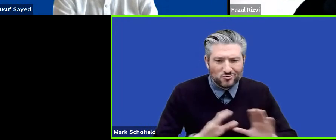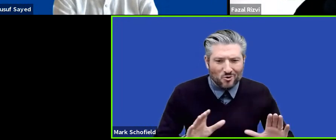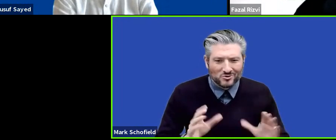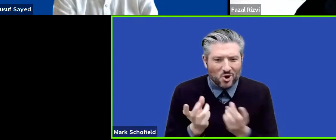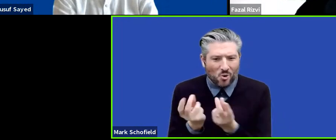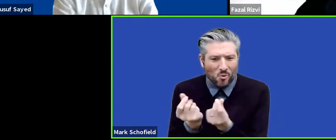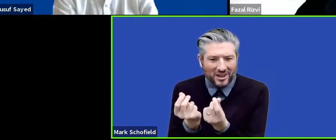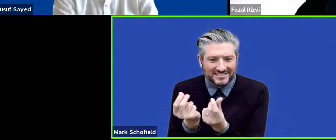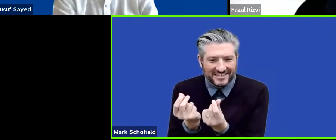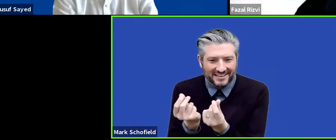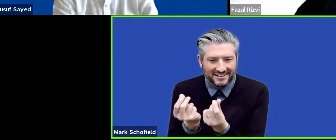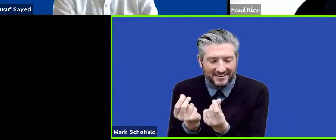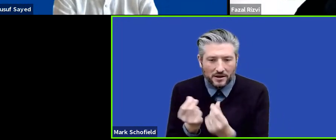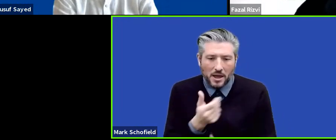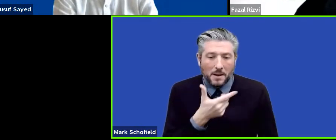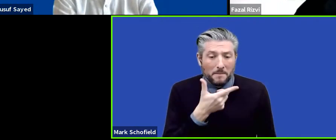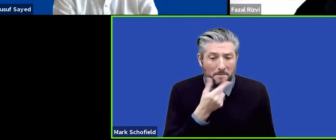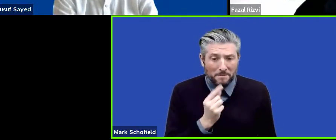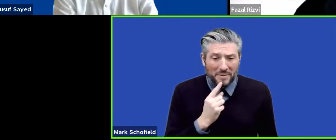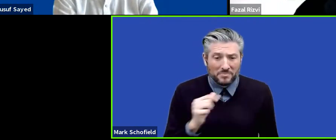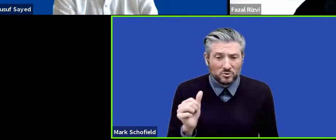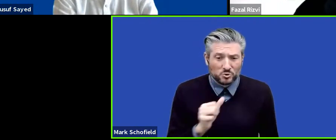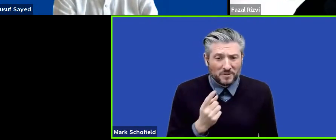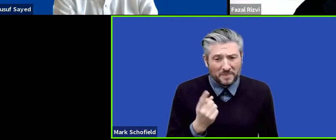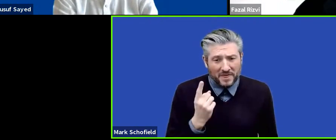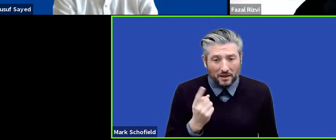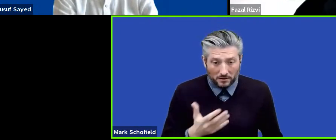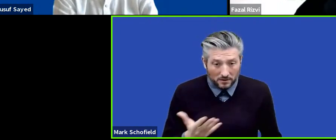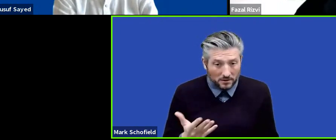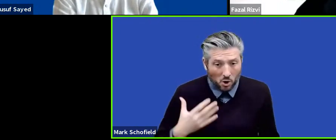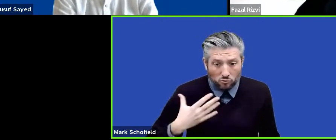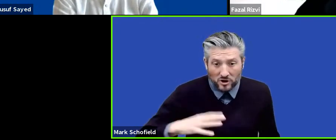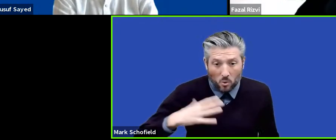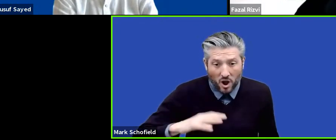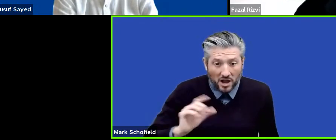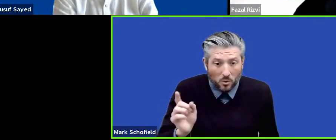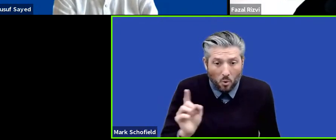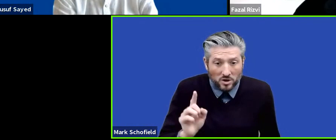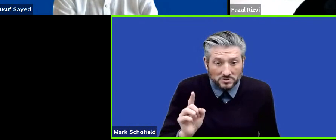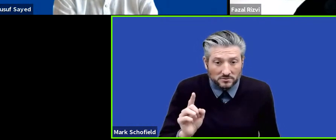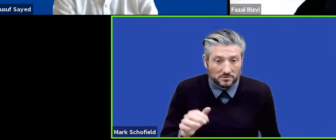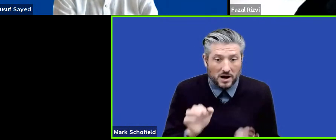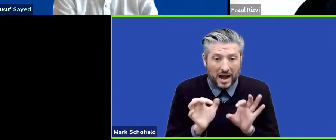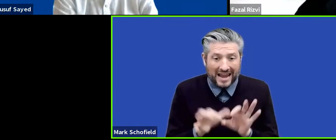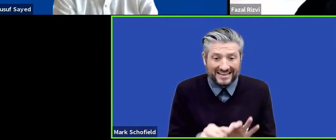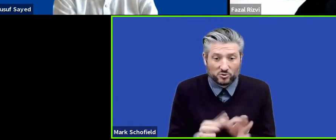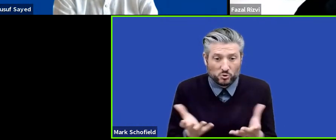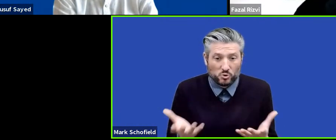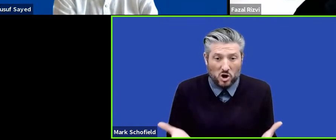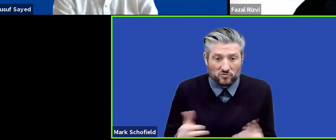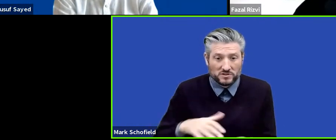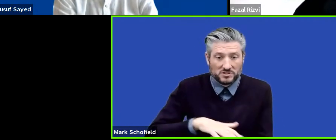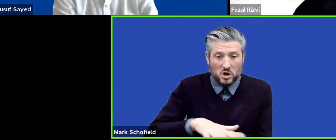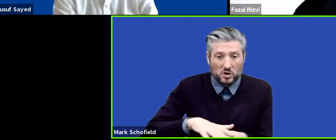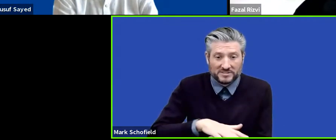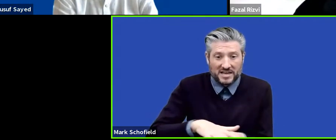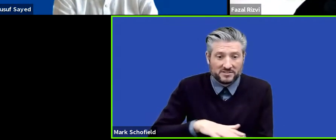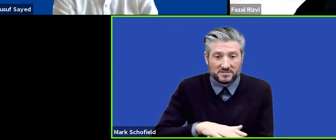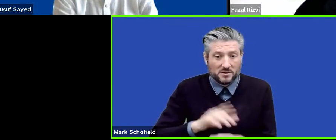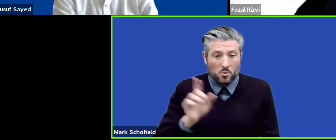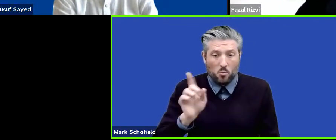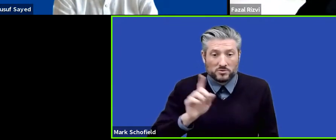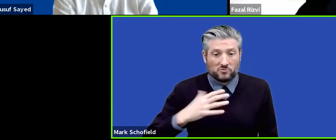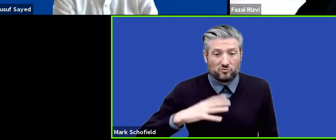is required in particular circumstances. We've already seen that